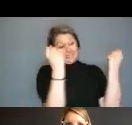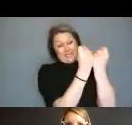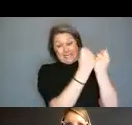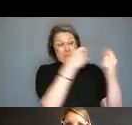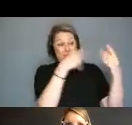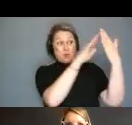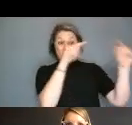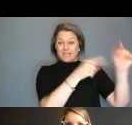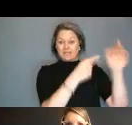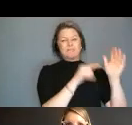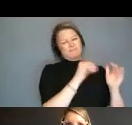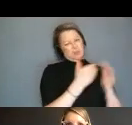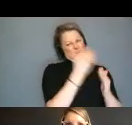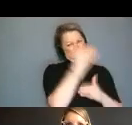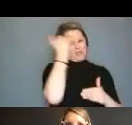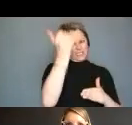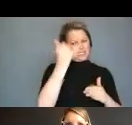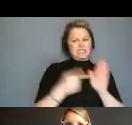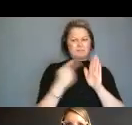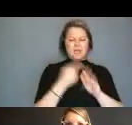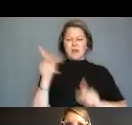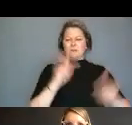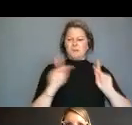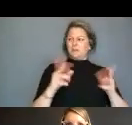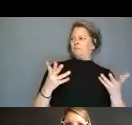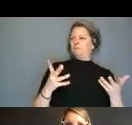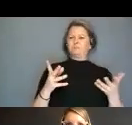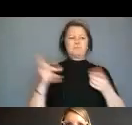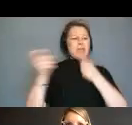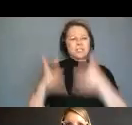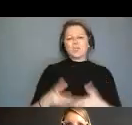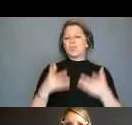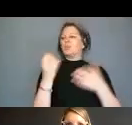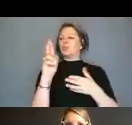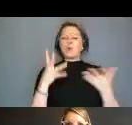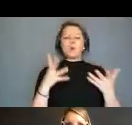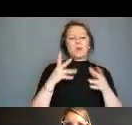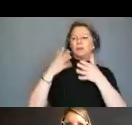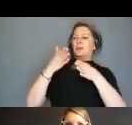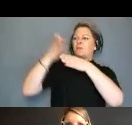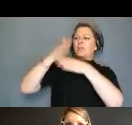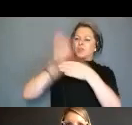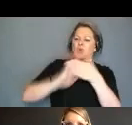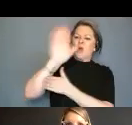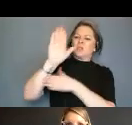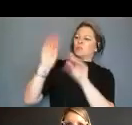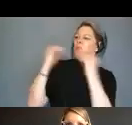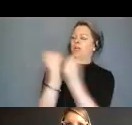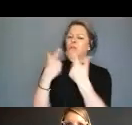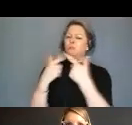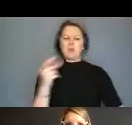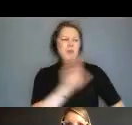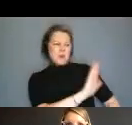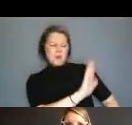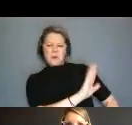get pushback, sometimes from disciplines, sometimes from managers, sometimes from professional colleges or associations.